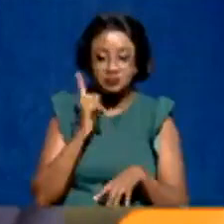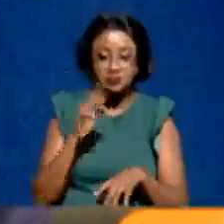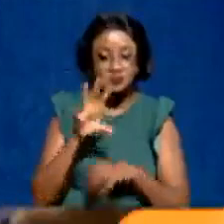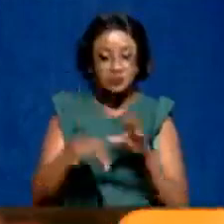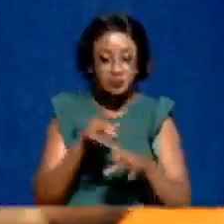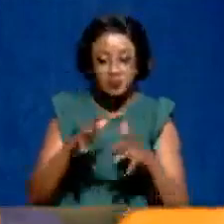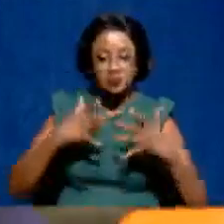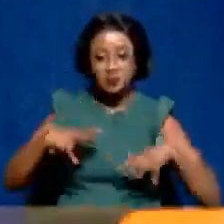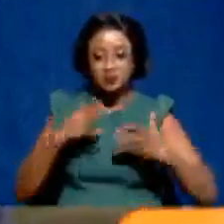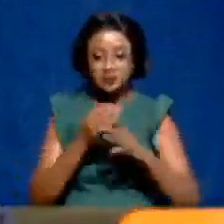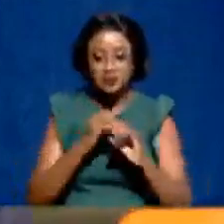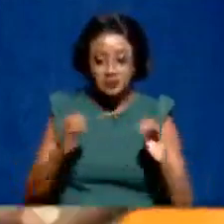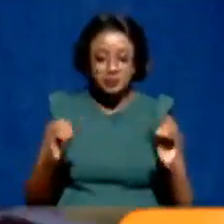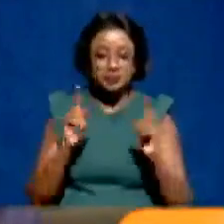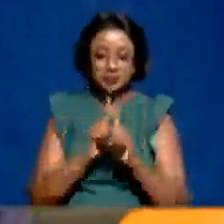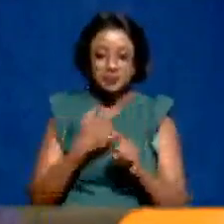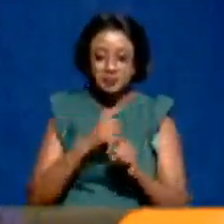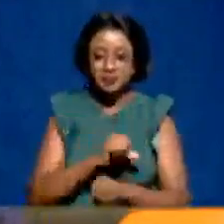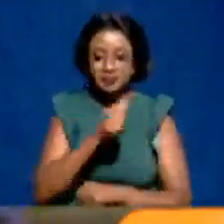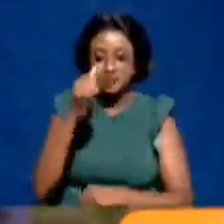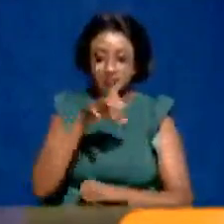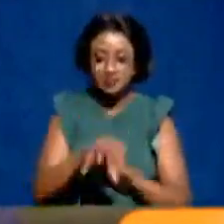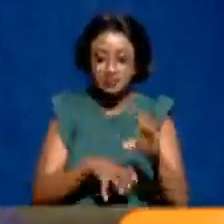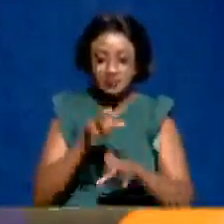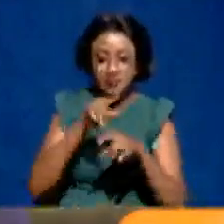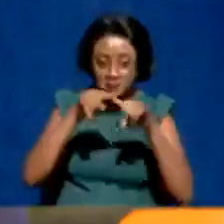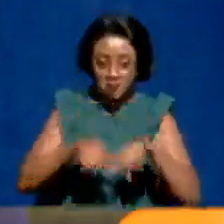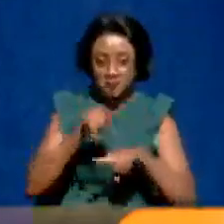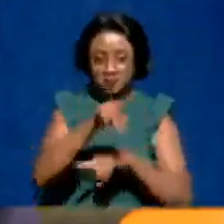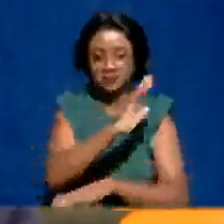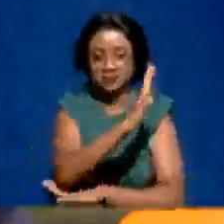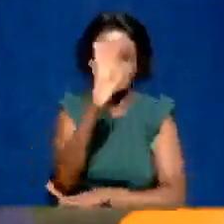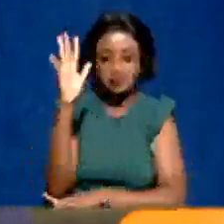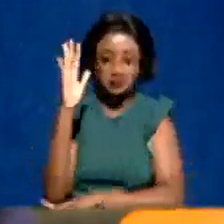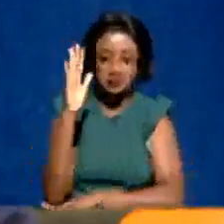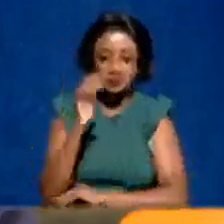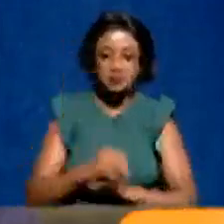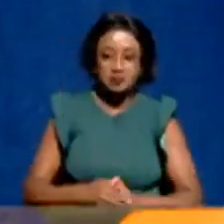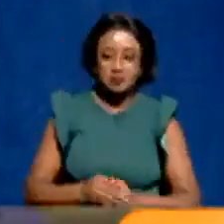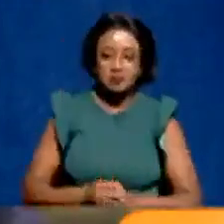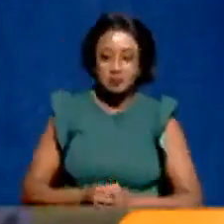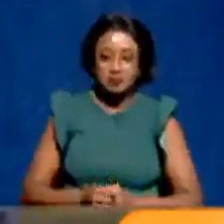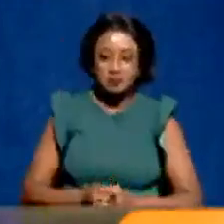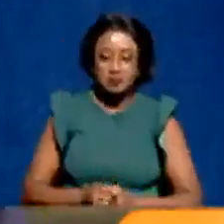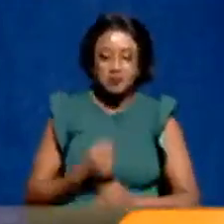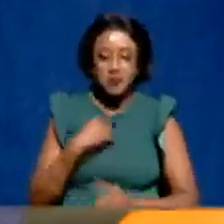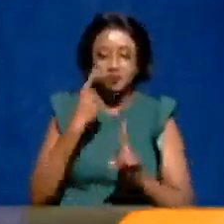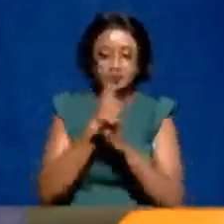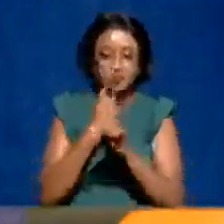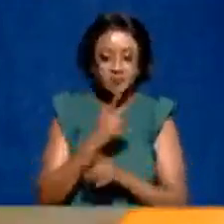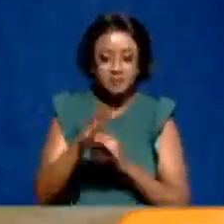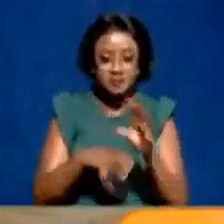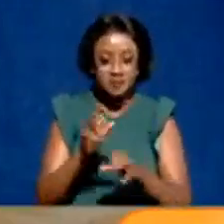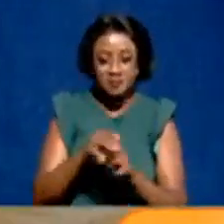wanyama, hata kuna viumbe vingine, utegemea ile msi. Sasa hapa kulikuwa na mandali mazuri, aina nyingi, ndege, ni vitu vingi